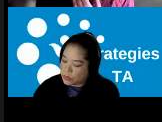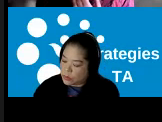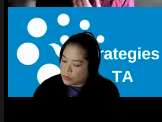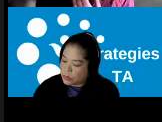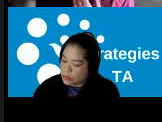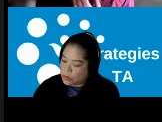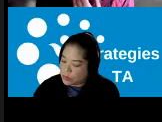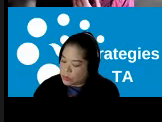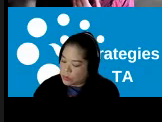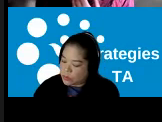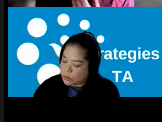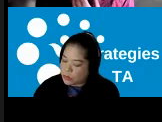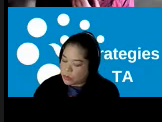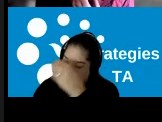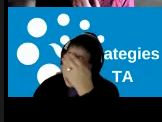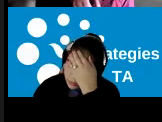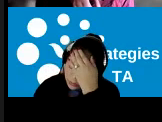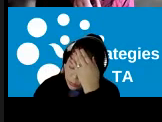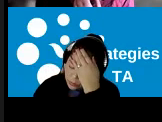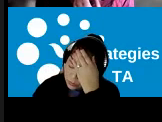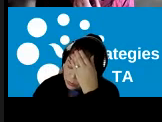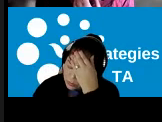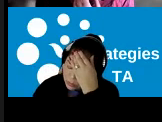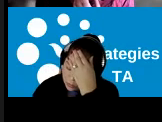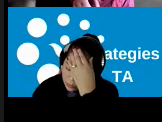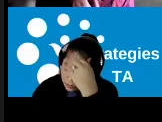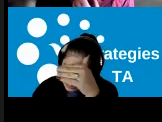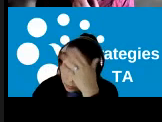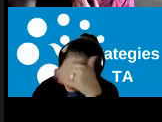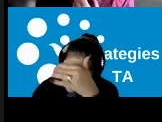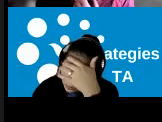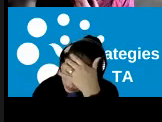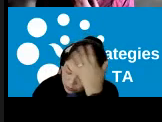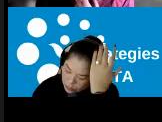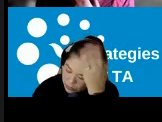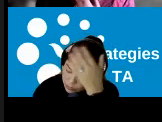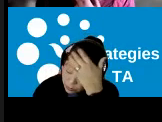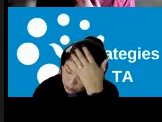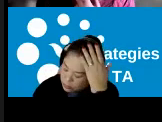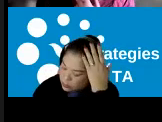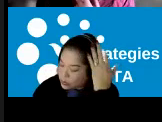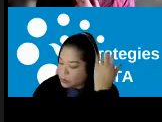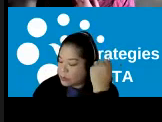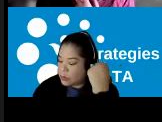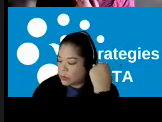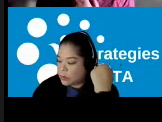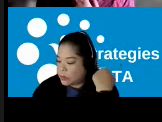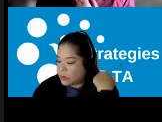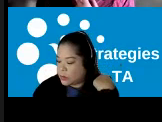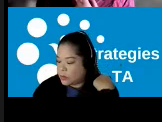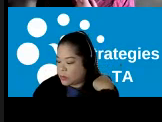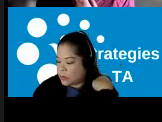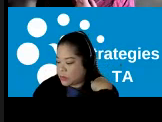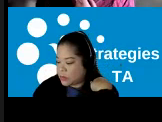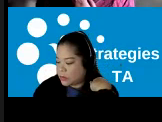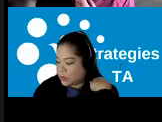would depend, right, on what the local community needs are, right? And I think a more practical answer would be as many